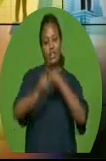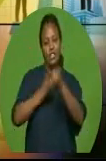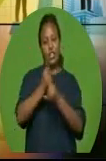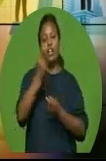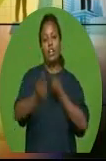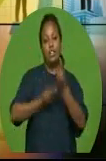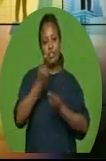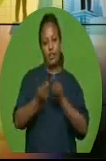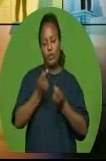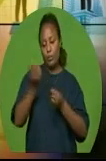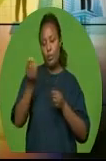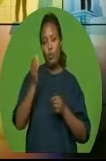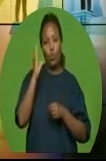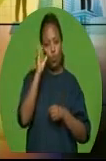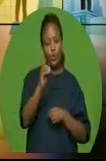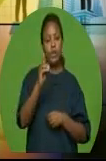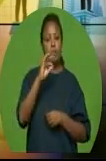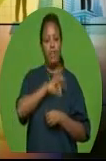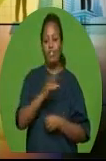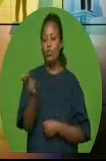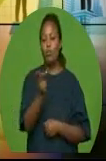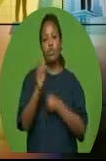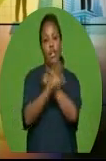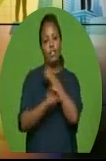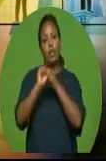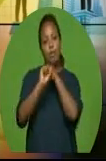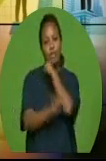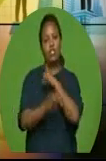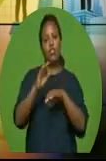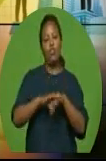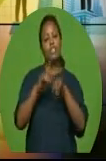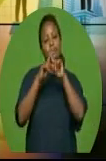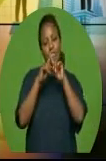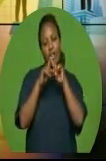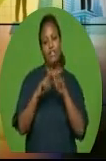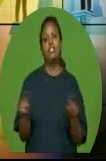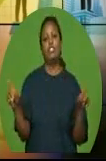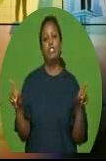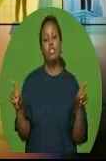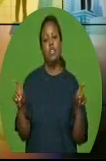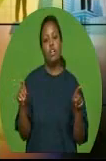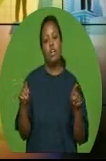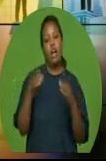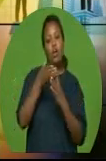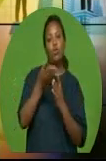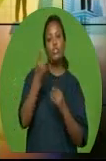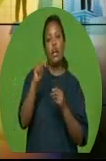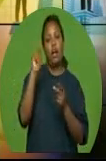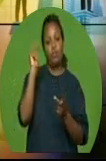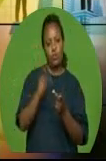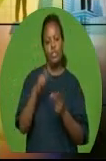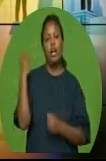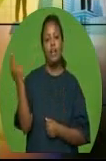that international trade would benefit both countries based on specialization along